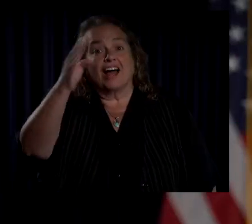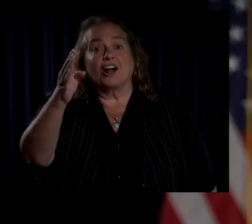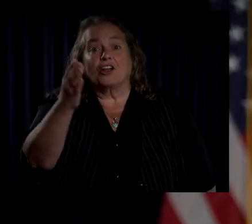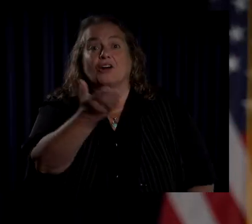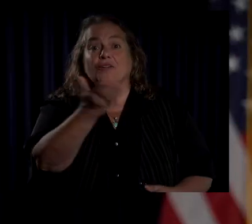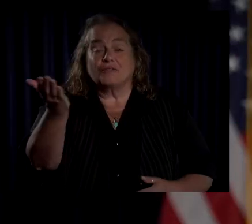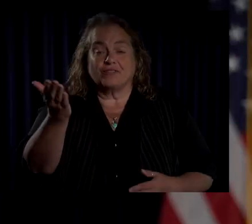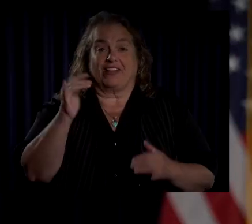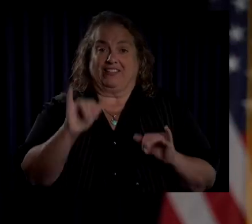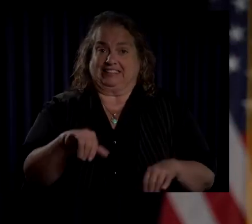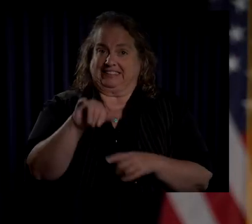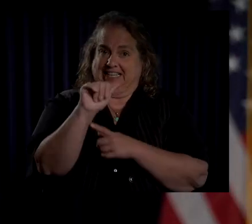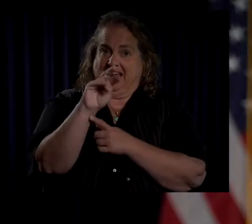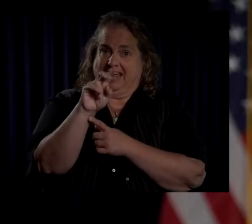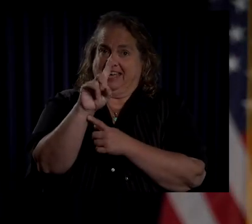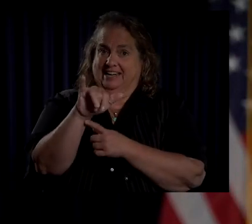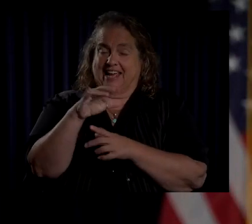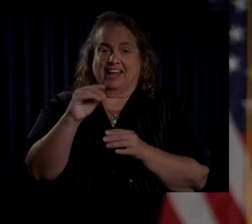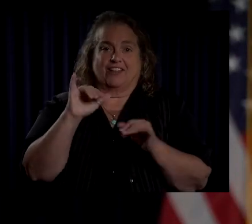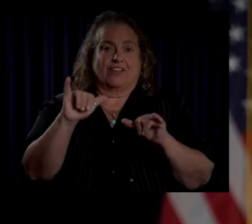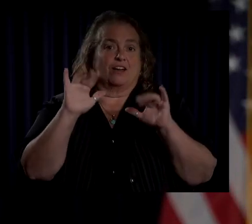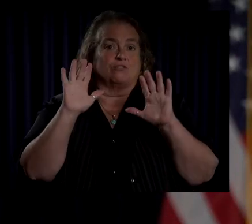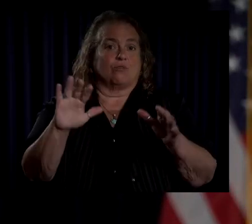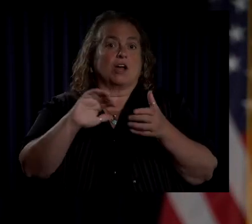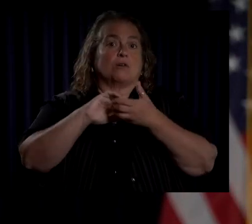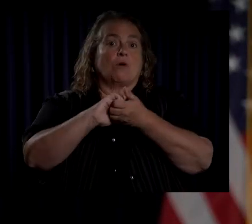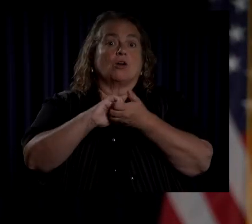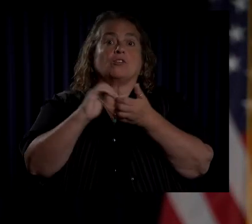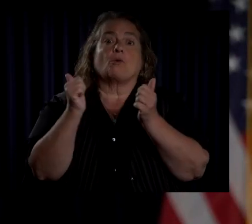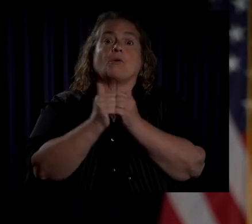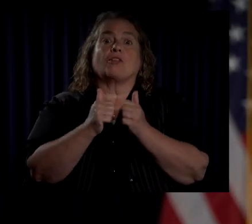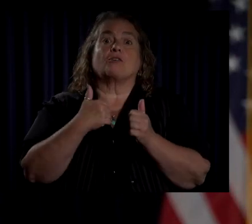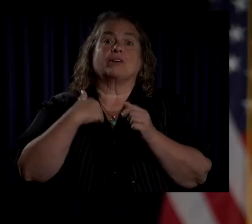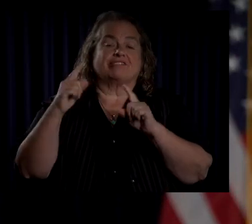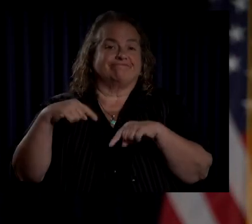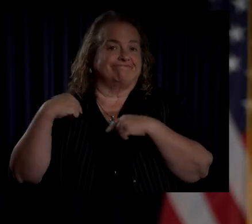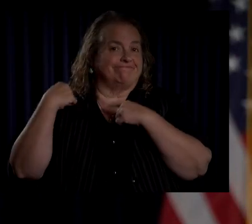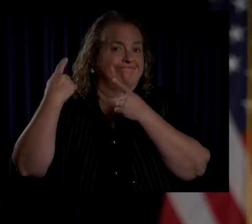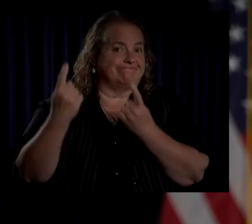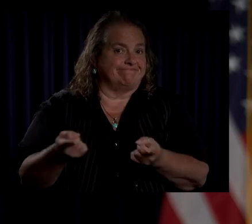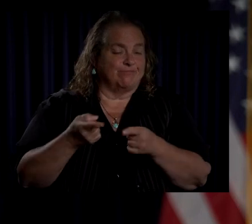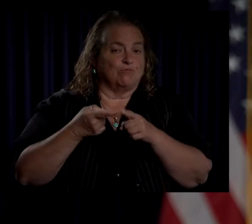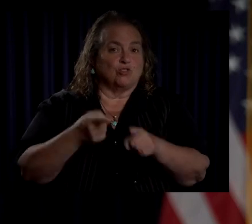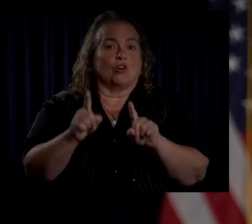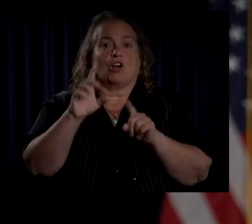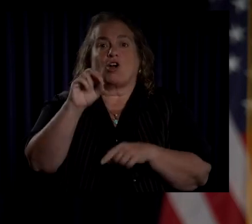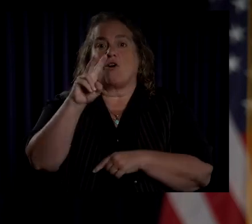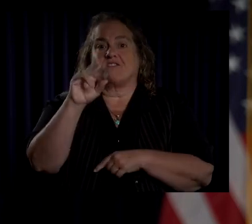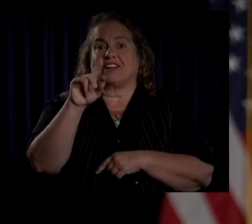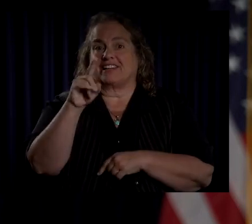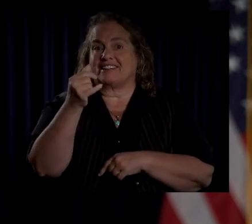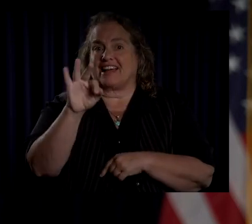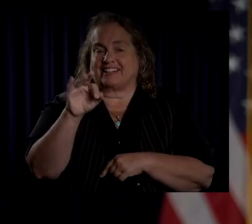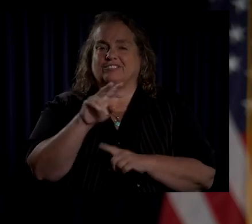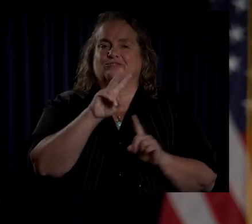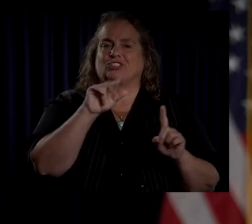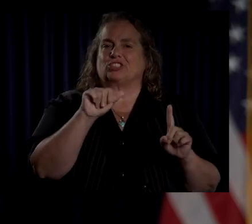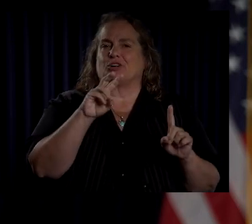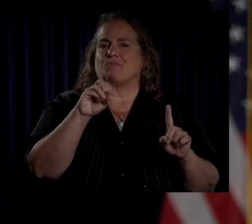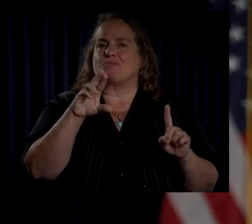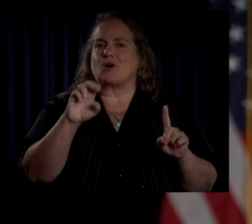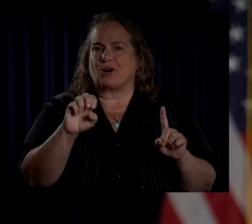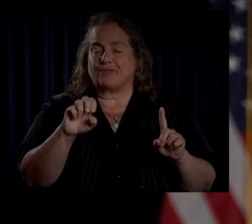Hey, everybody. This is Andy, and that great partner who's been with me every step of the way through COVID-19,